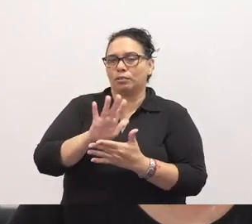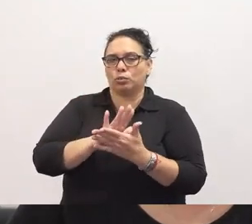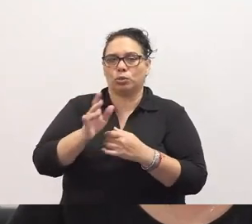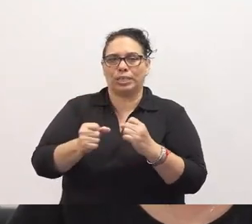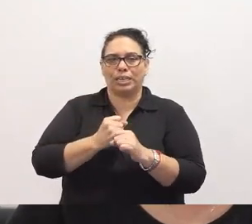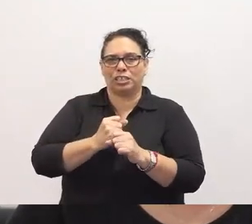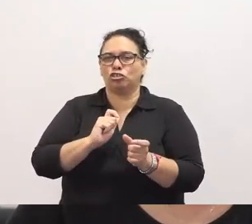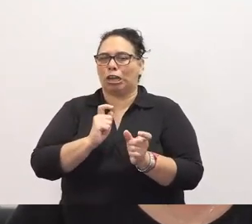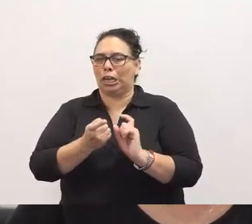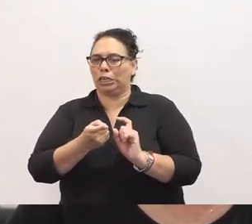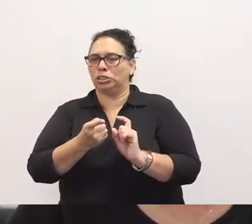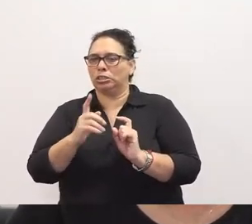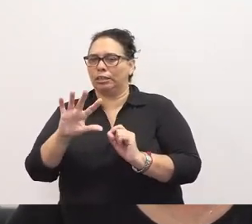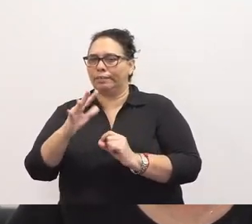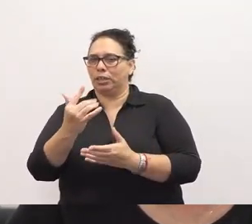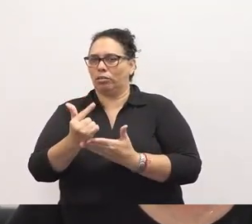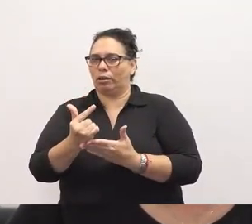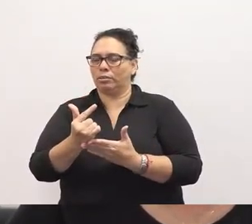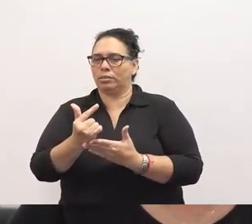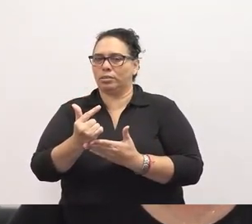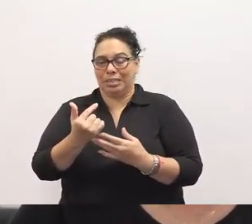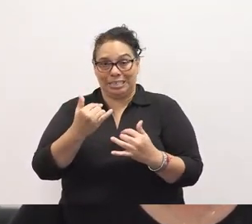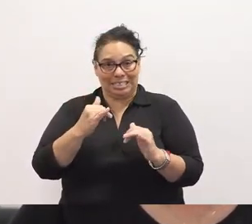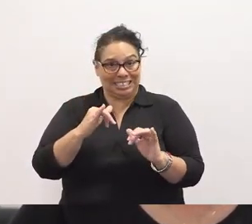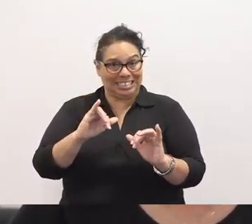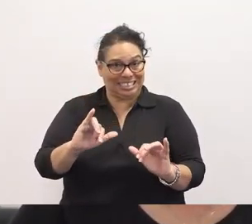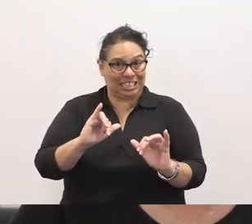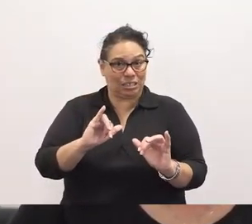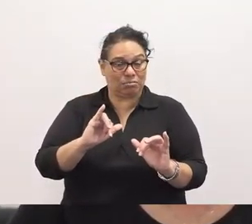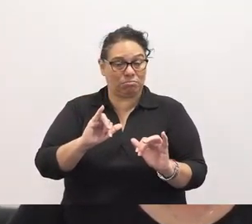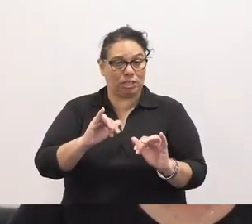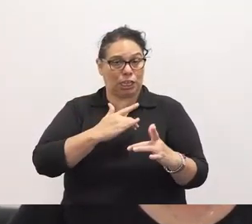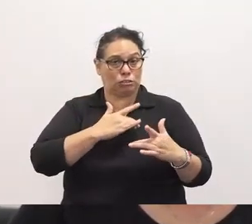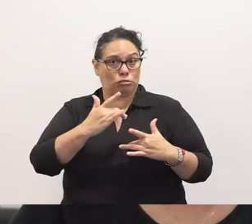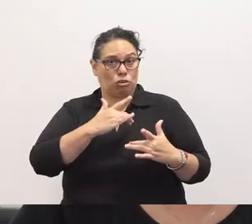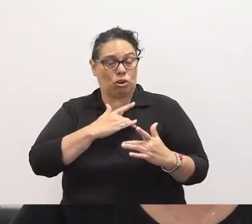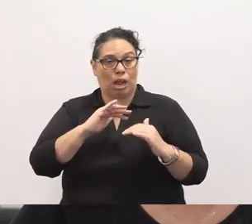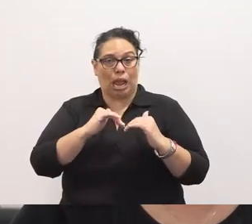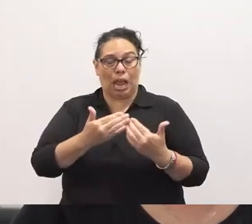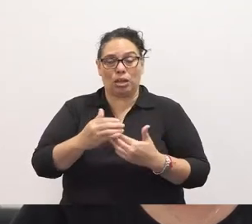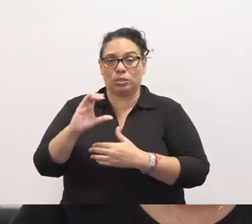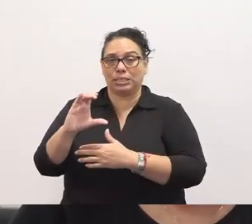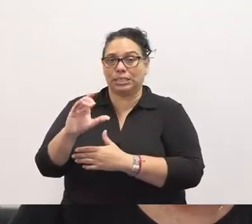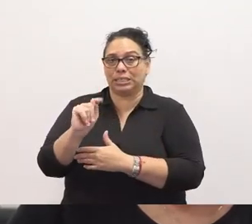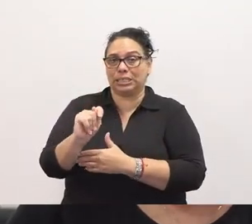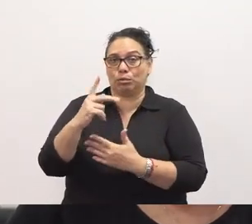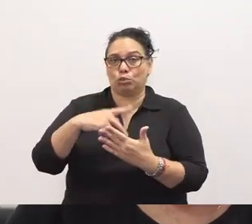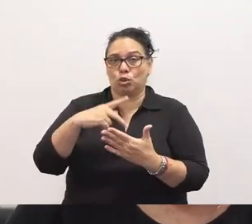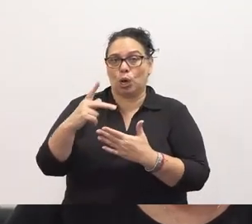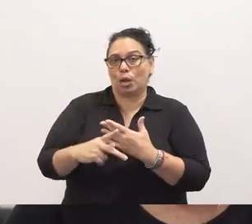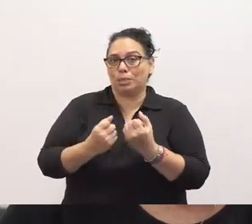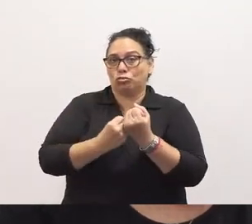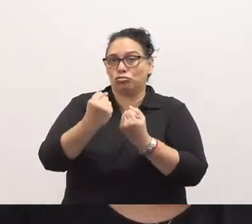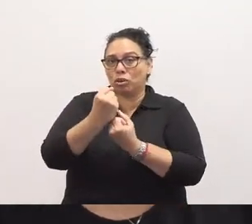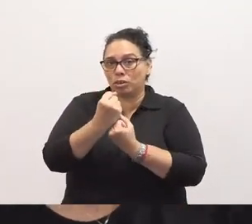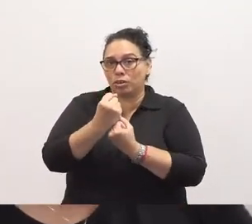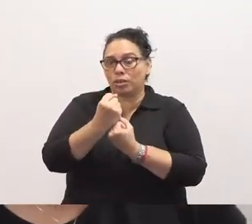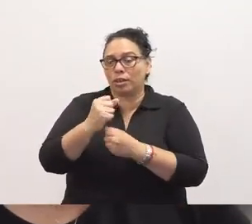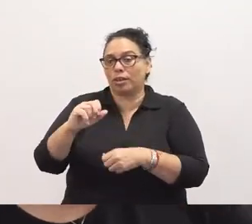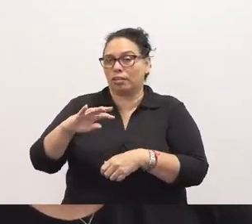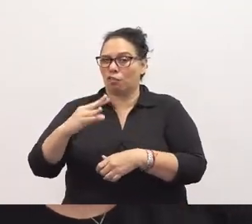5. Although there is still some parent concern about how the CCT program has been structured in grade